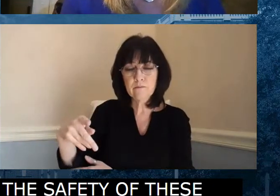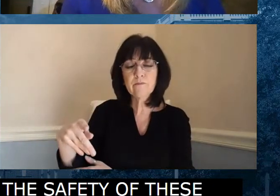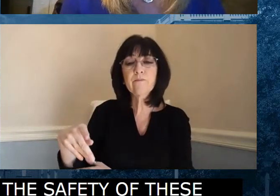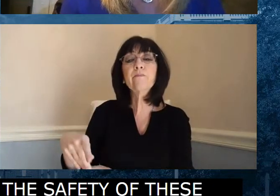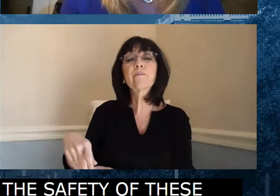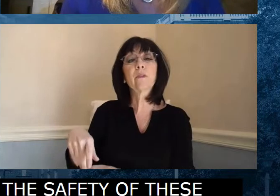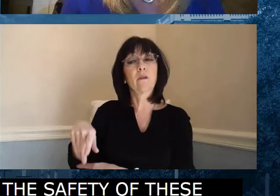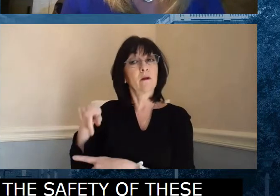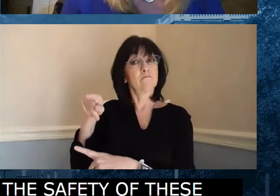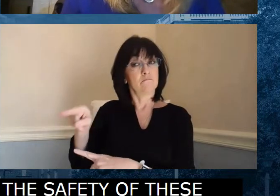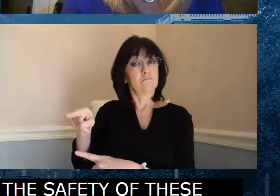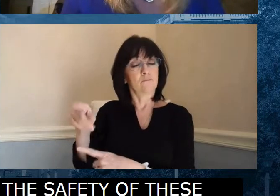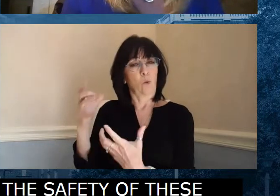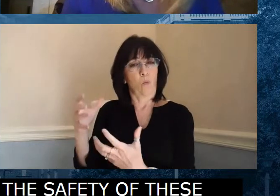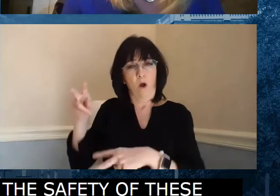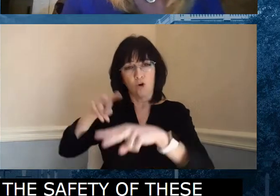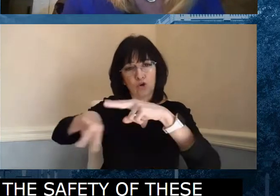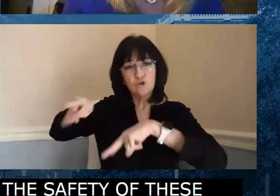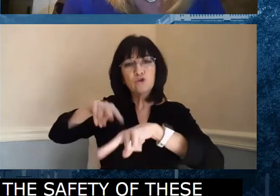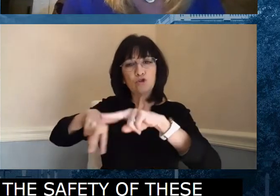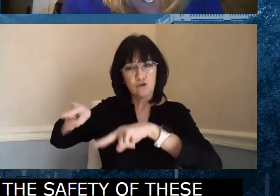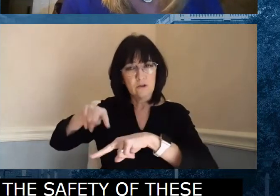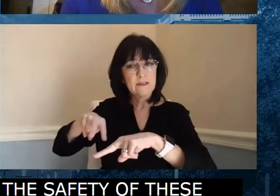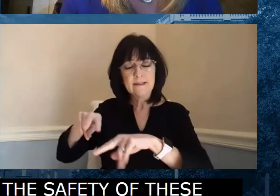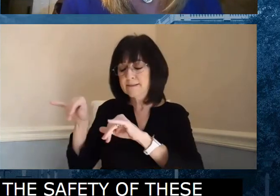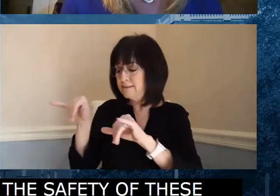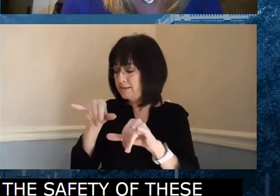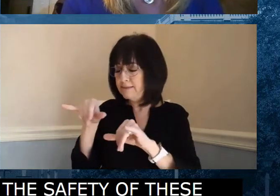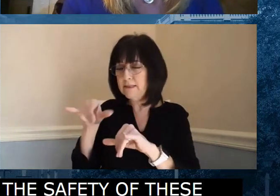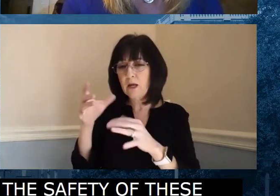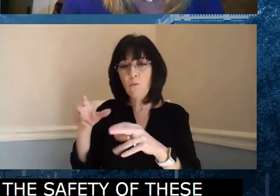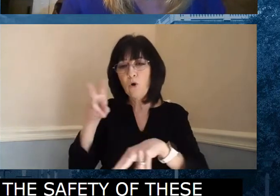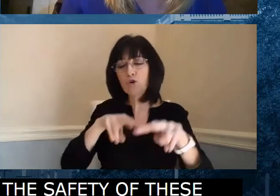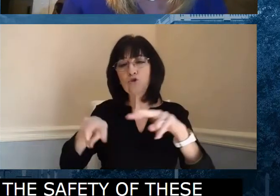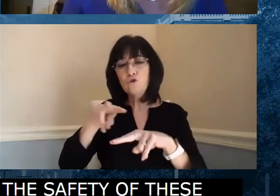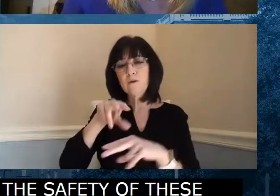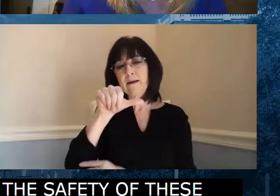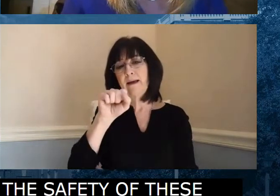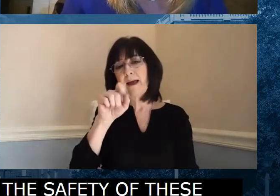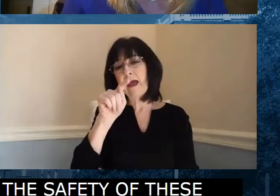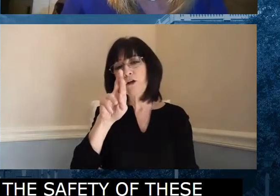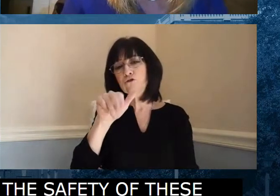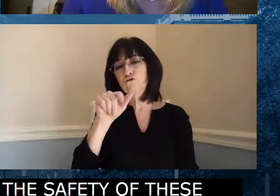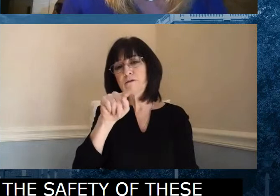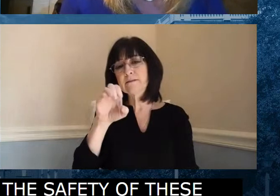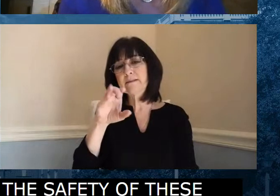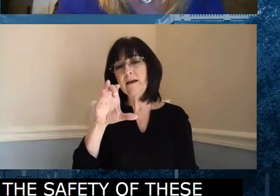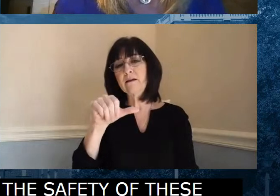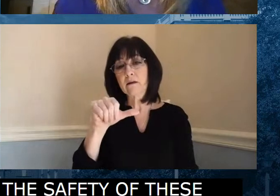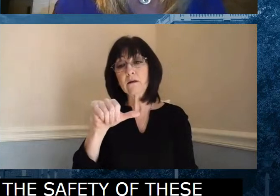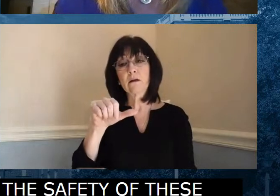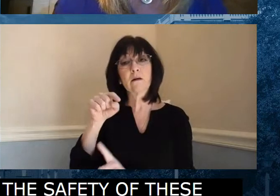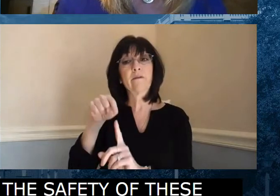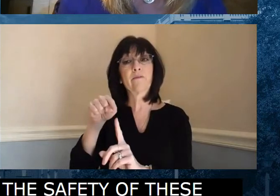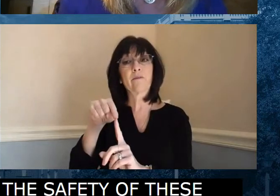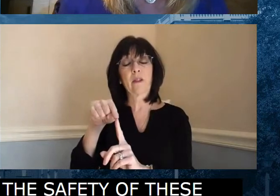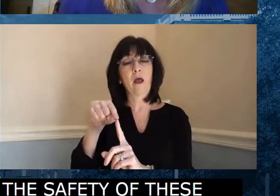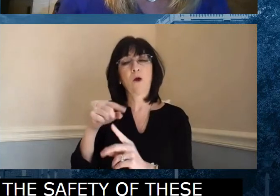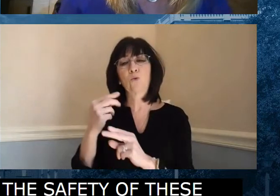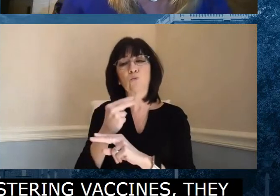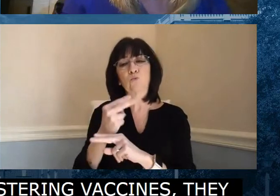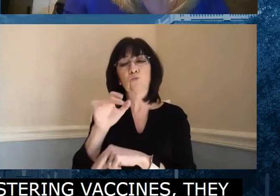the AstraZeneca vaccine, which is a similar vaccine type in Europe. And so they'll be meeting again on